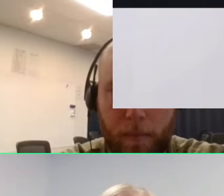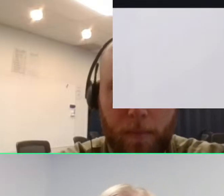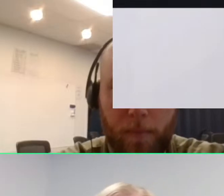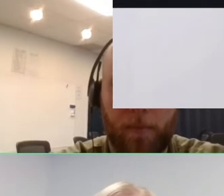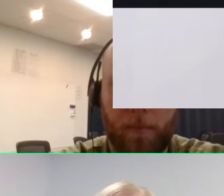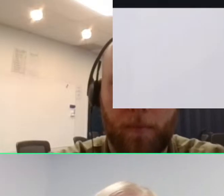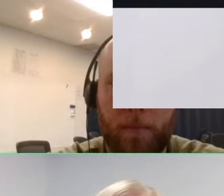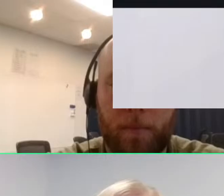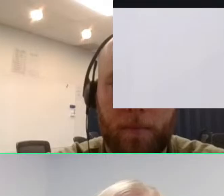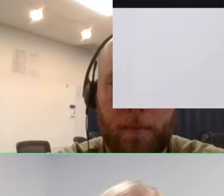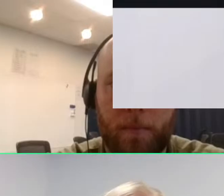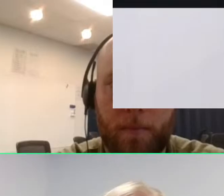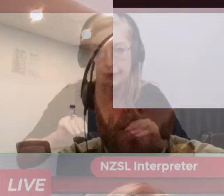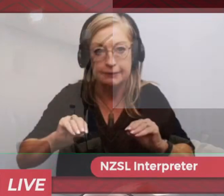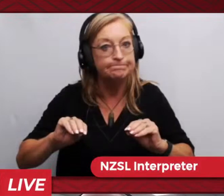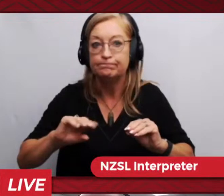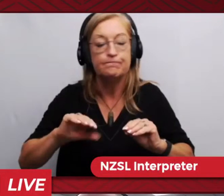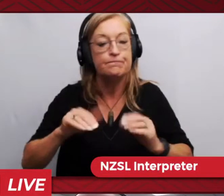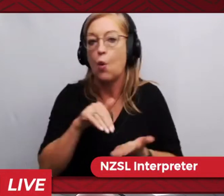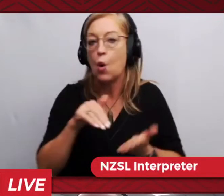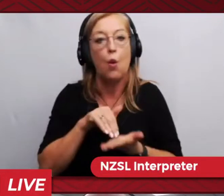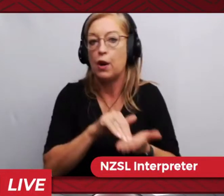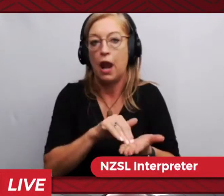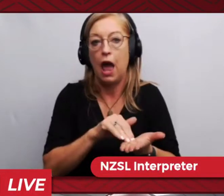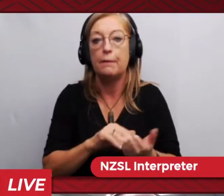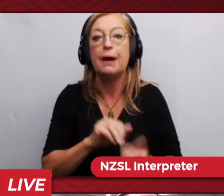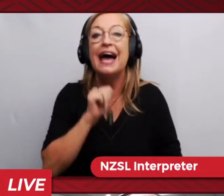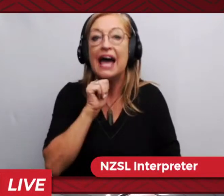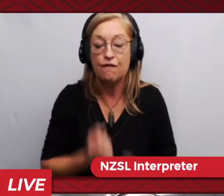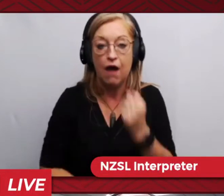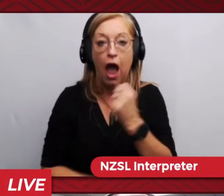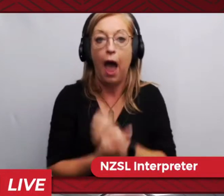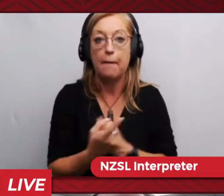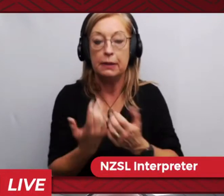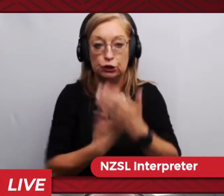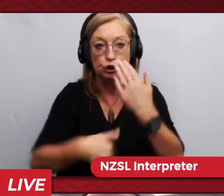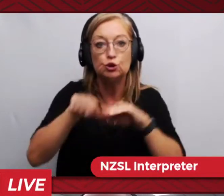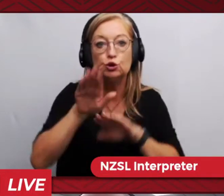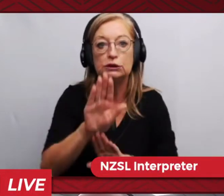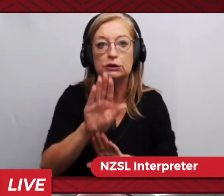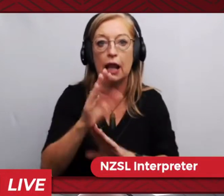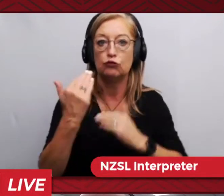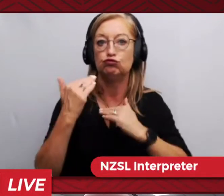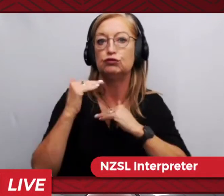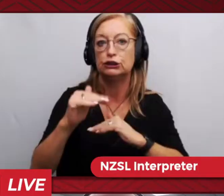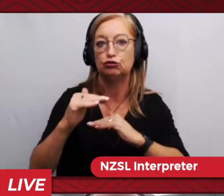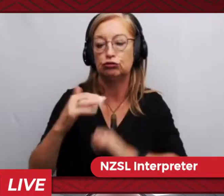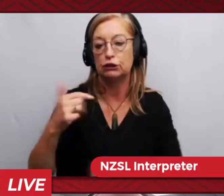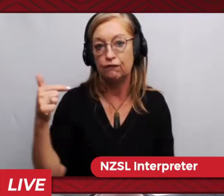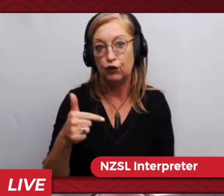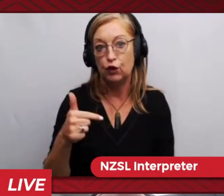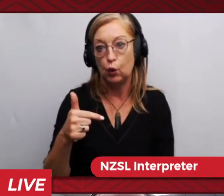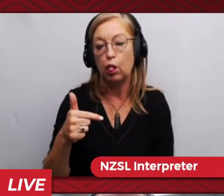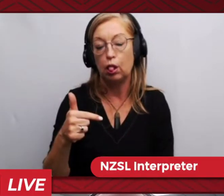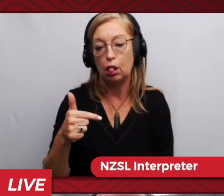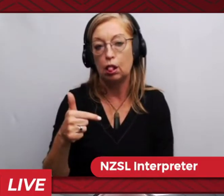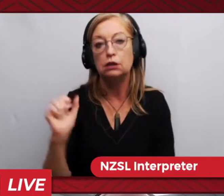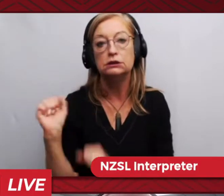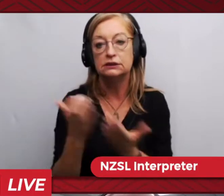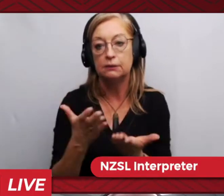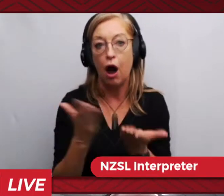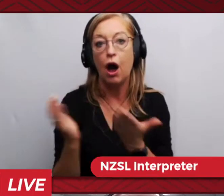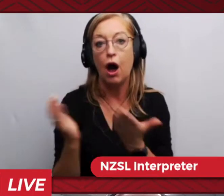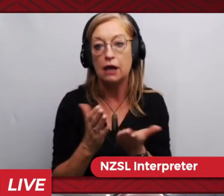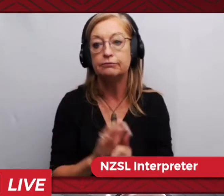getting into a national situation where there is a restriction on fuel, as actually a few